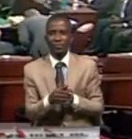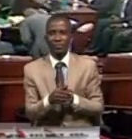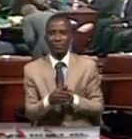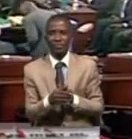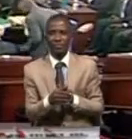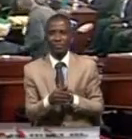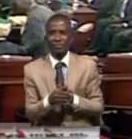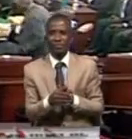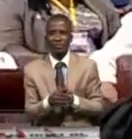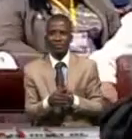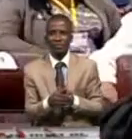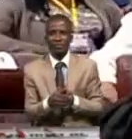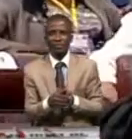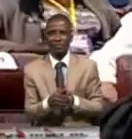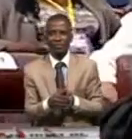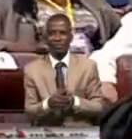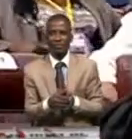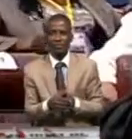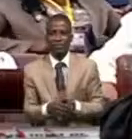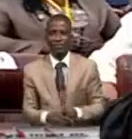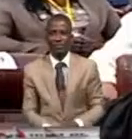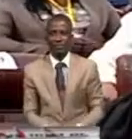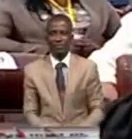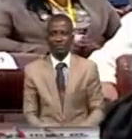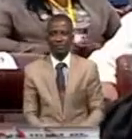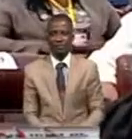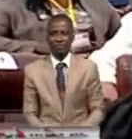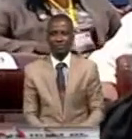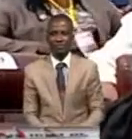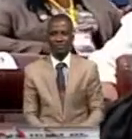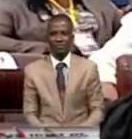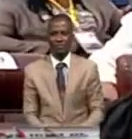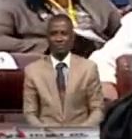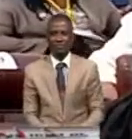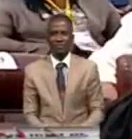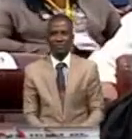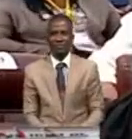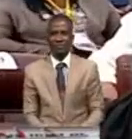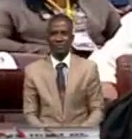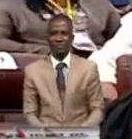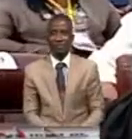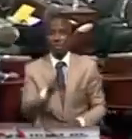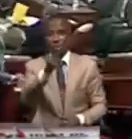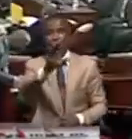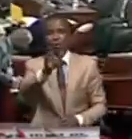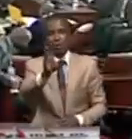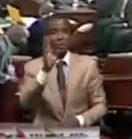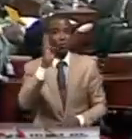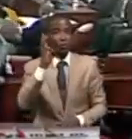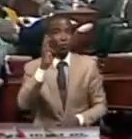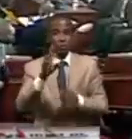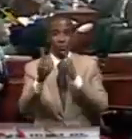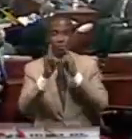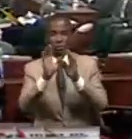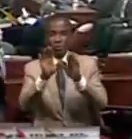lordship. I will totally. Yes, please, let me. You have the opportunity to.